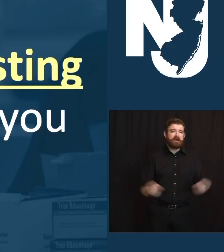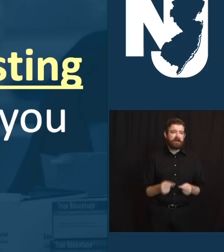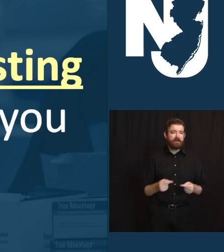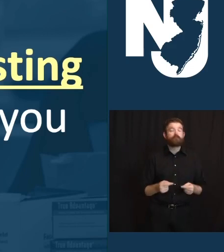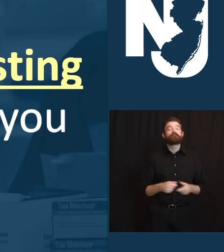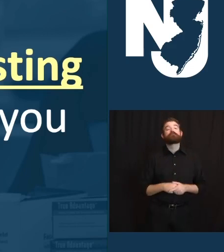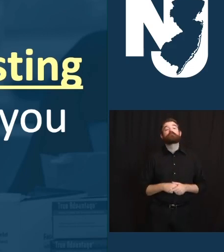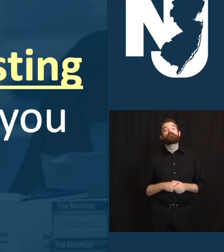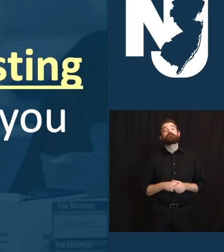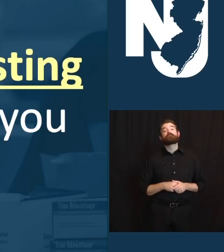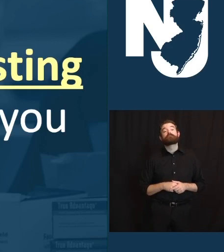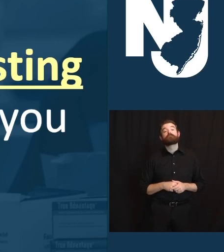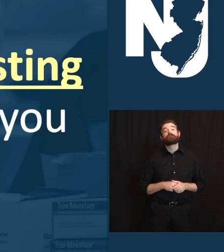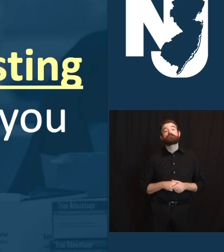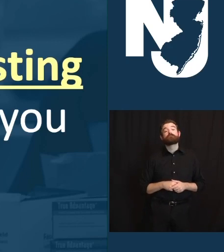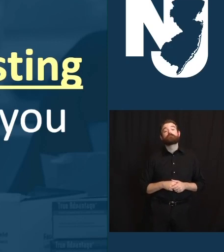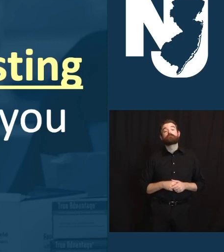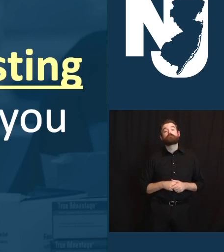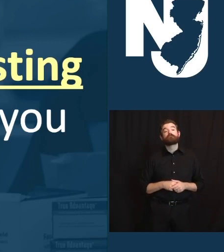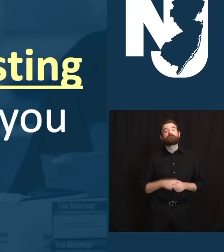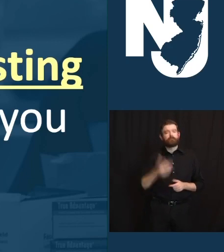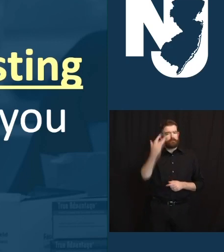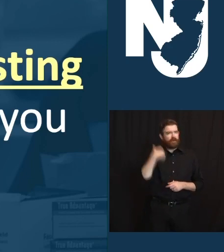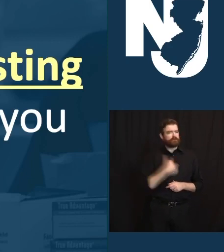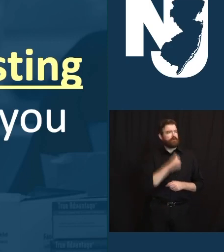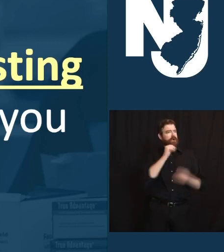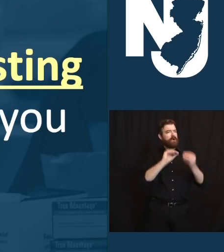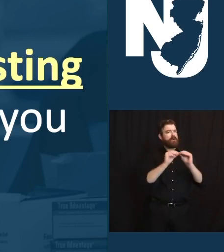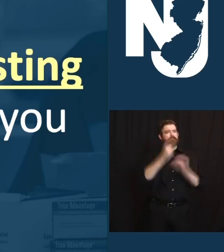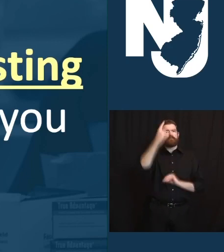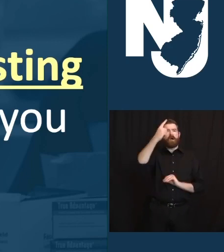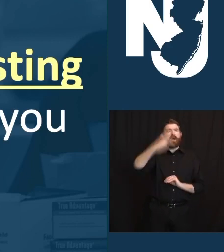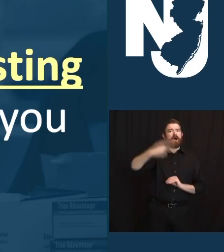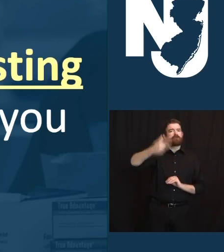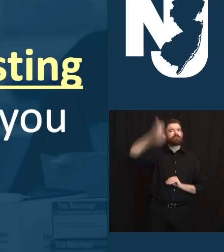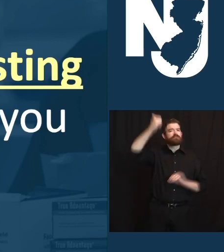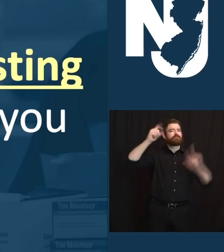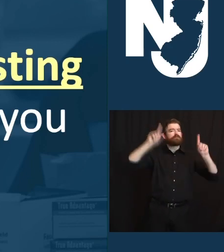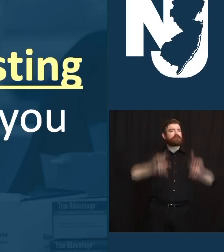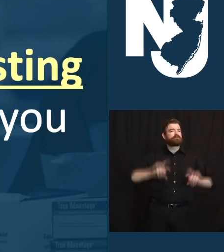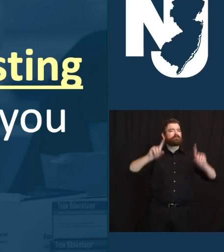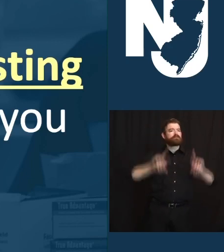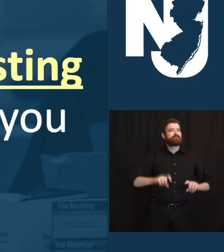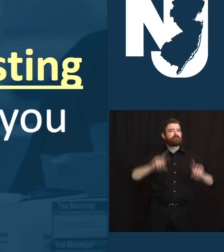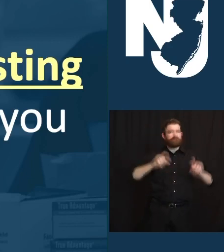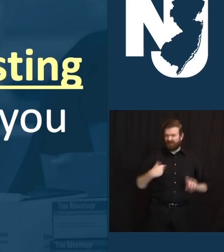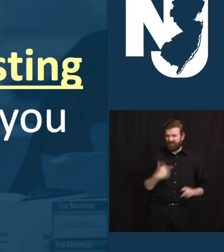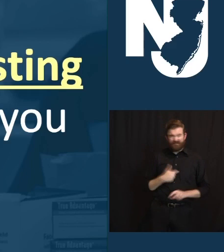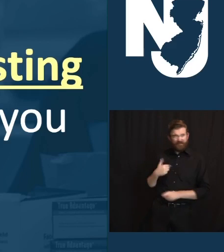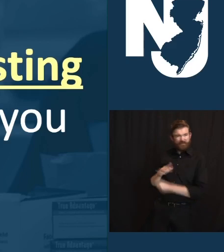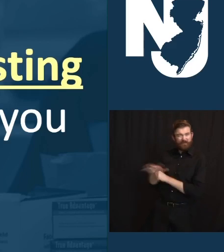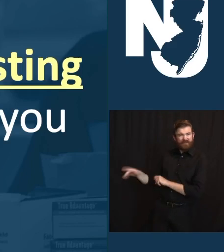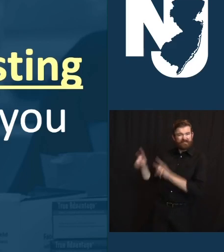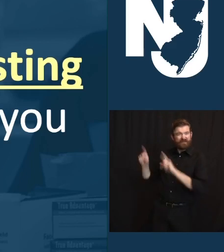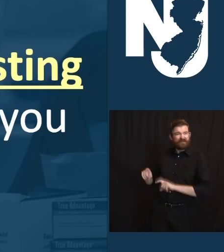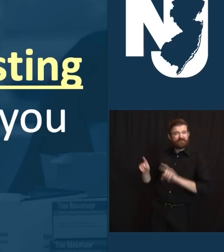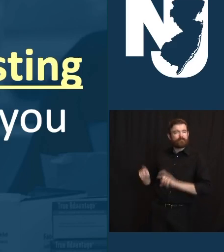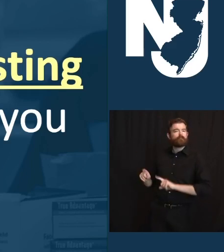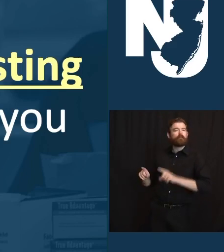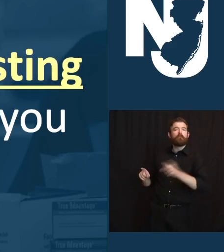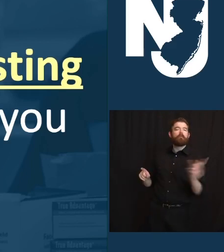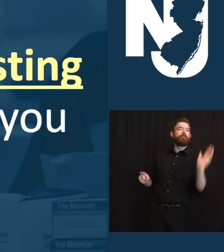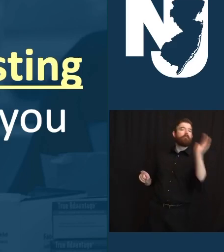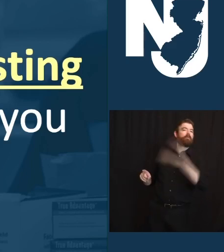we're not number one is demand, not supply. We have the supply, folks. So please go out and get tested. There's